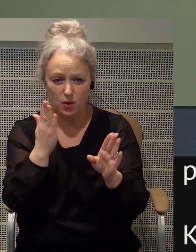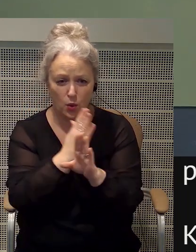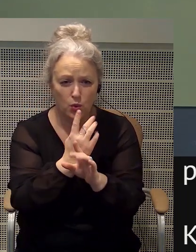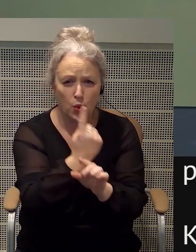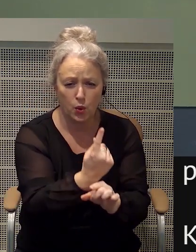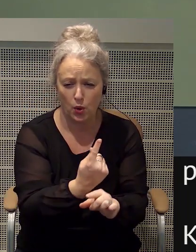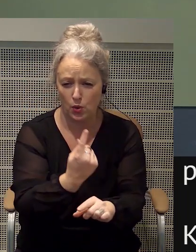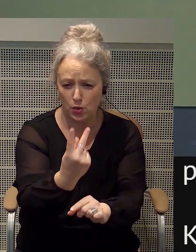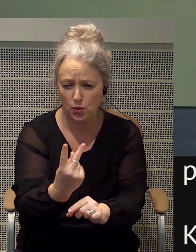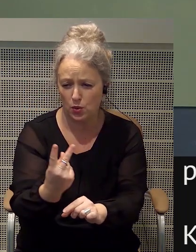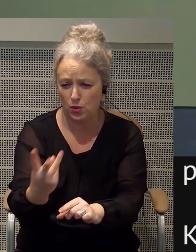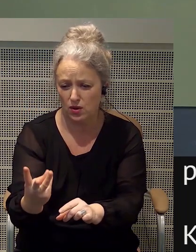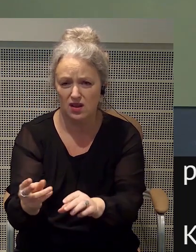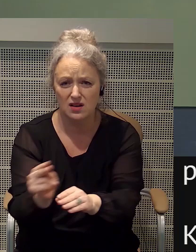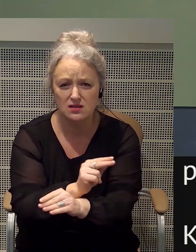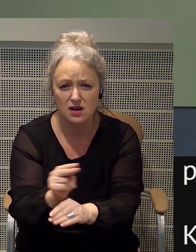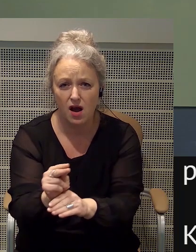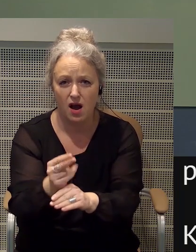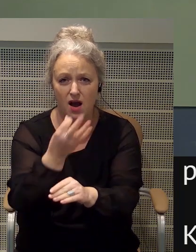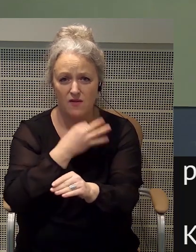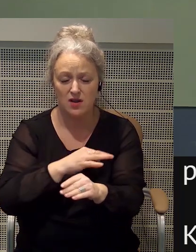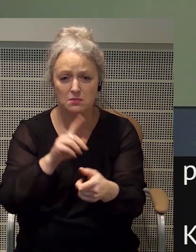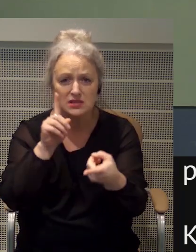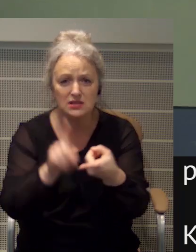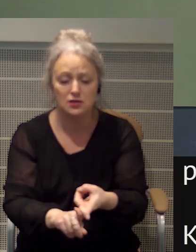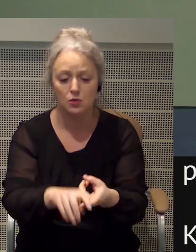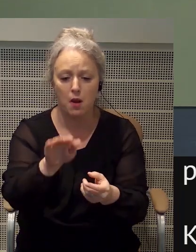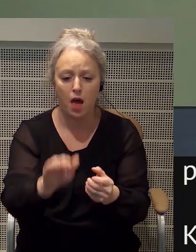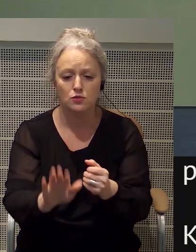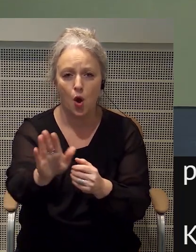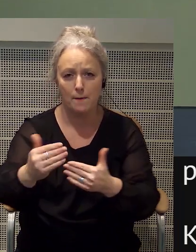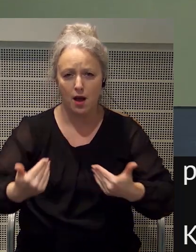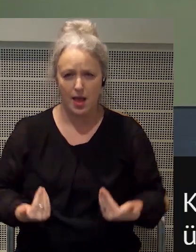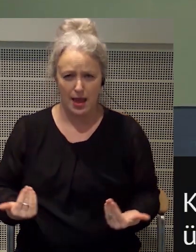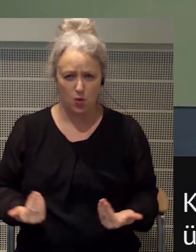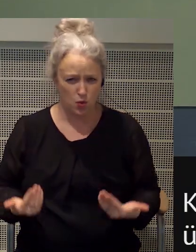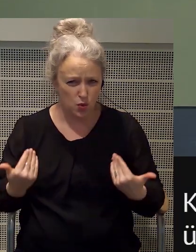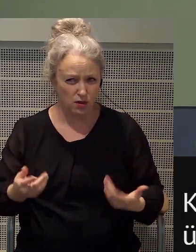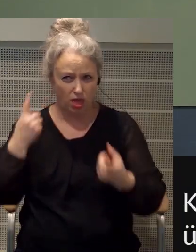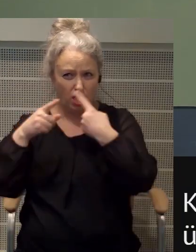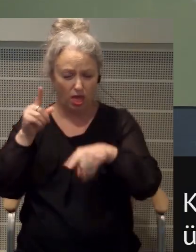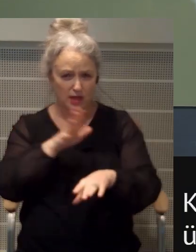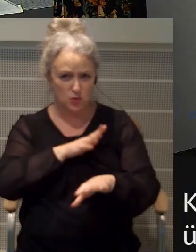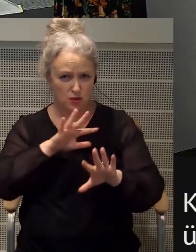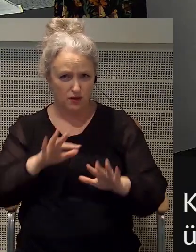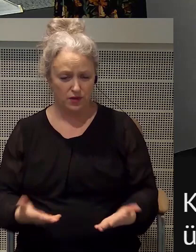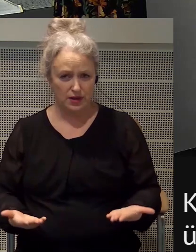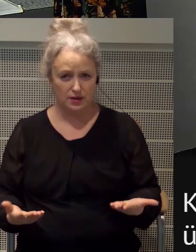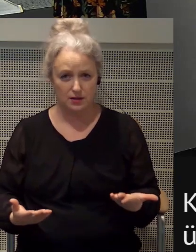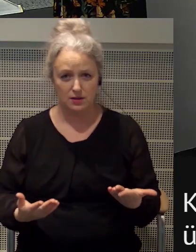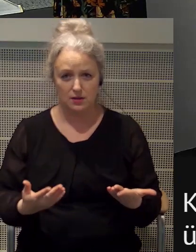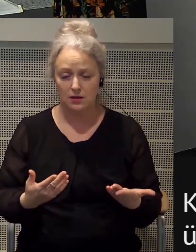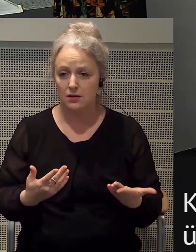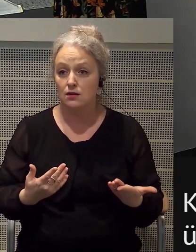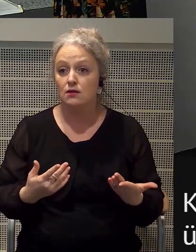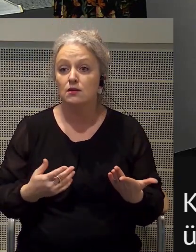Is it really possible that we cannot come up with specific ways to approach